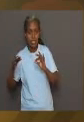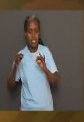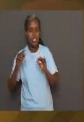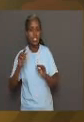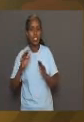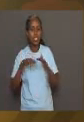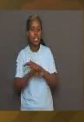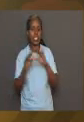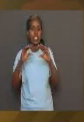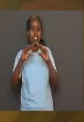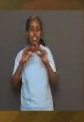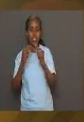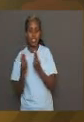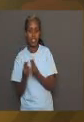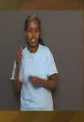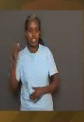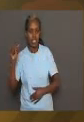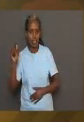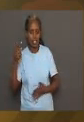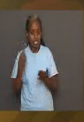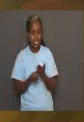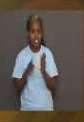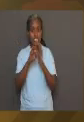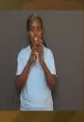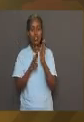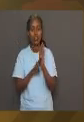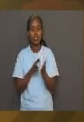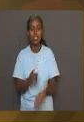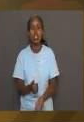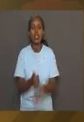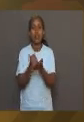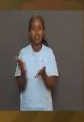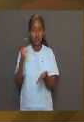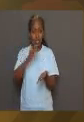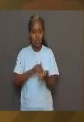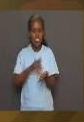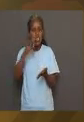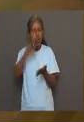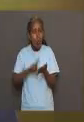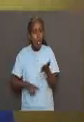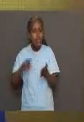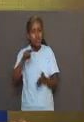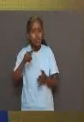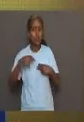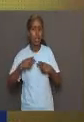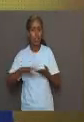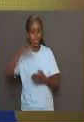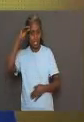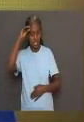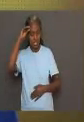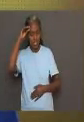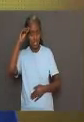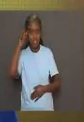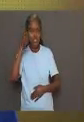11. This unit will help us to revise what we have learned. We